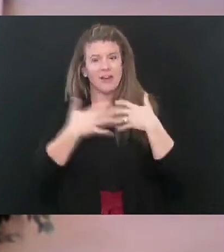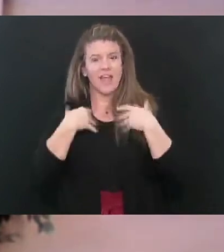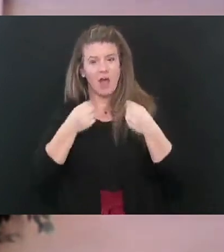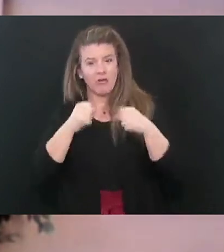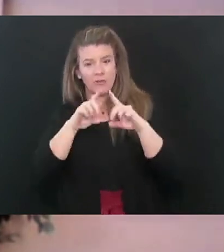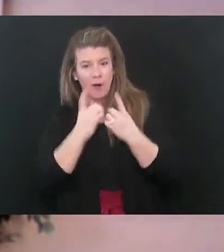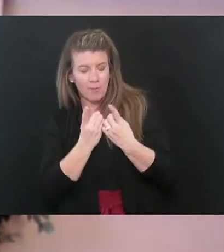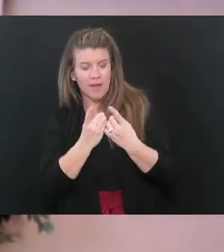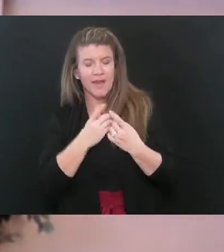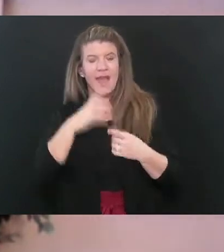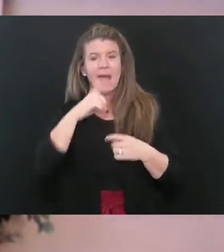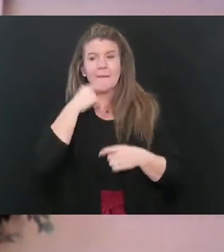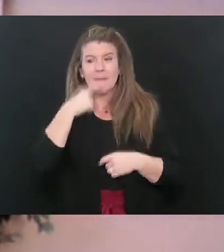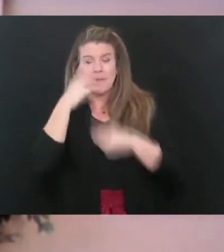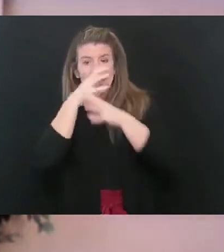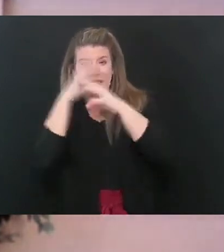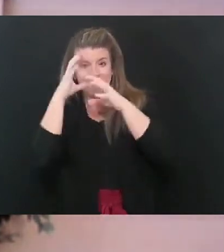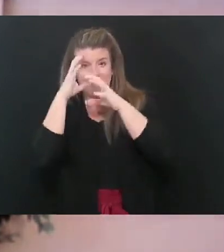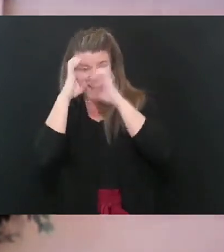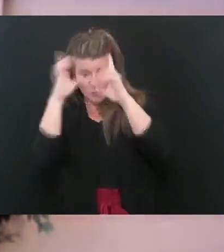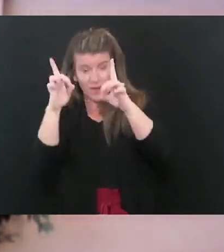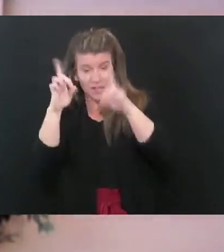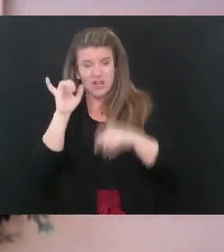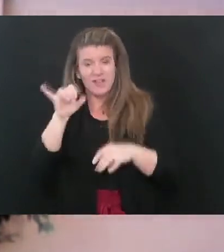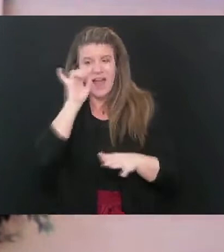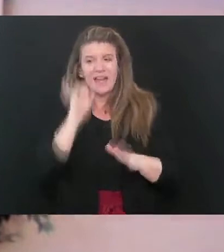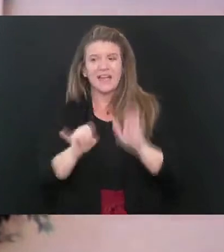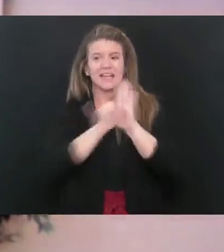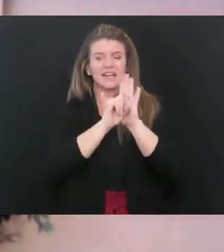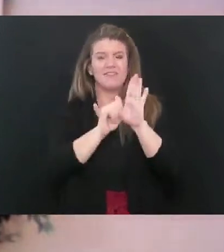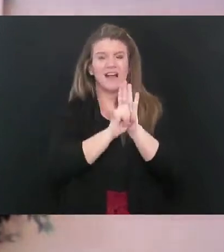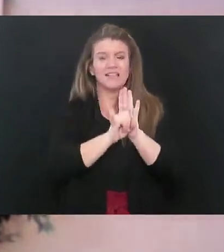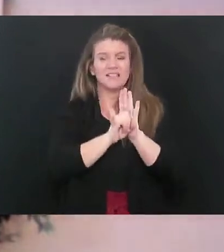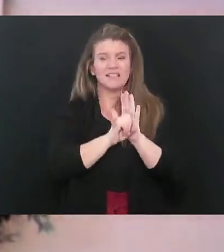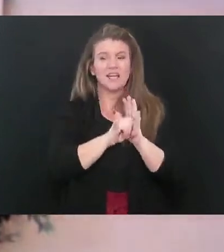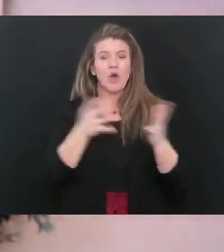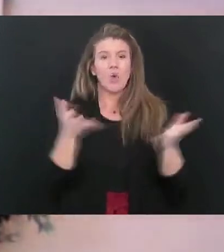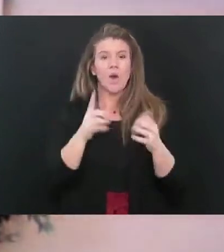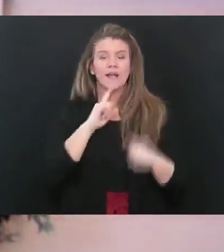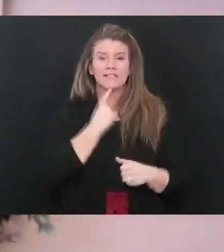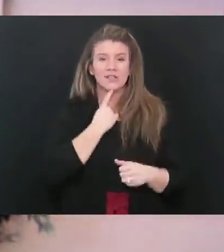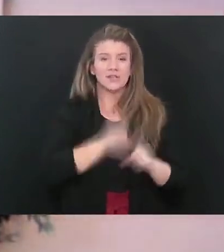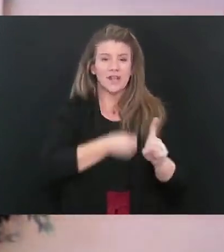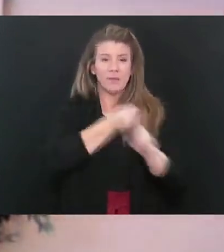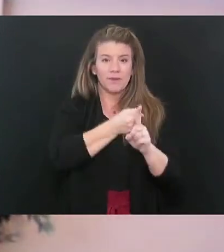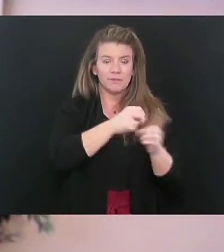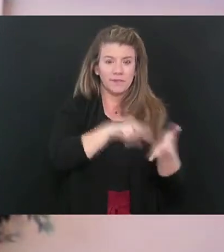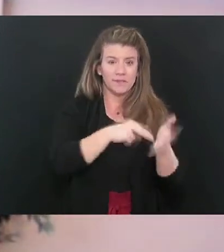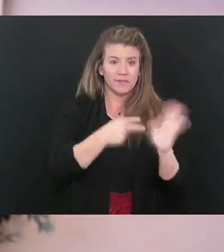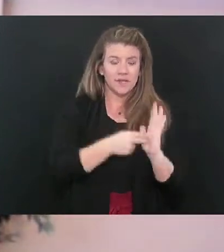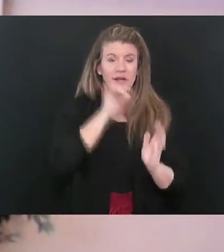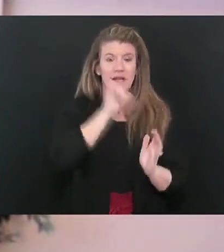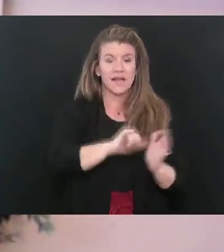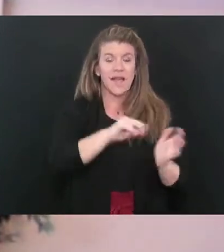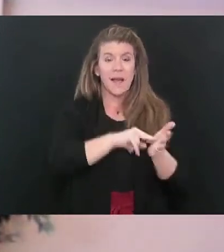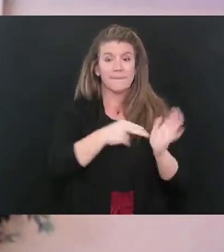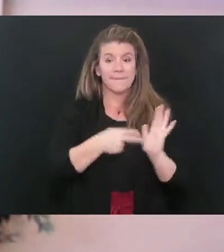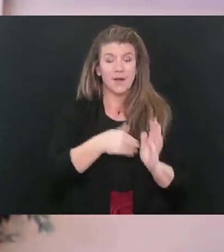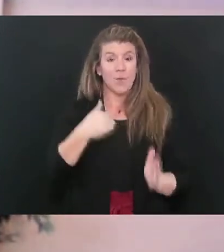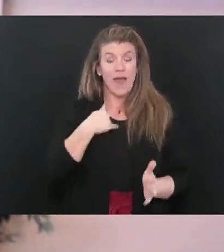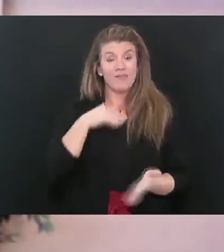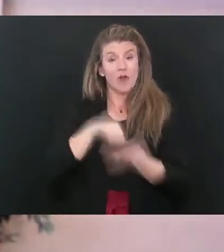Education that identifies substantial outbreaks, which mean that we have